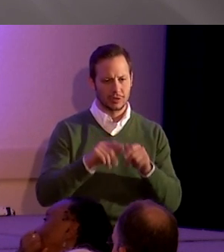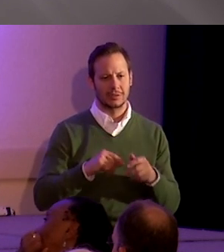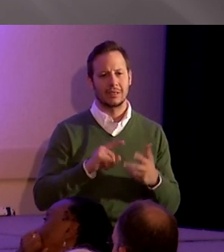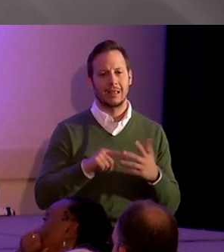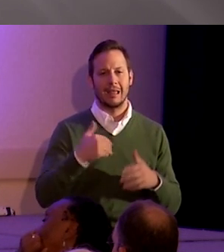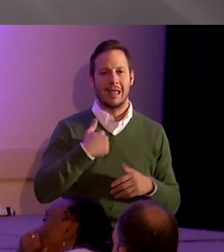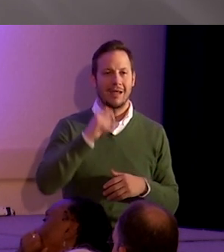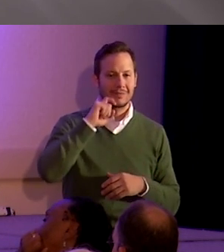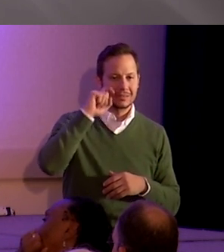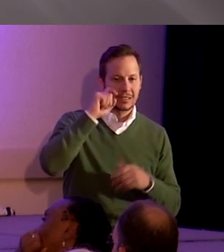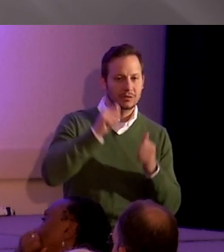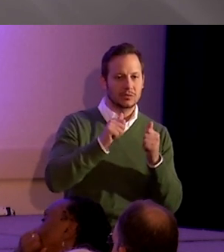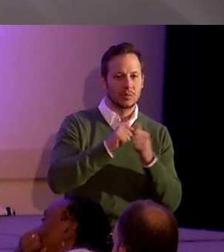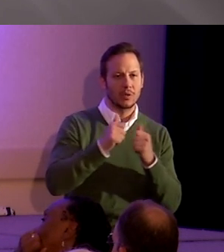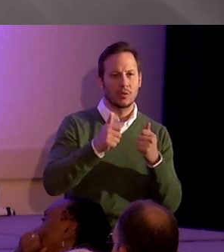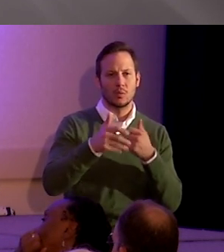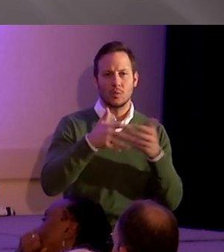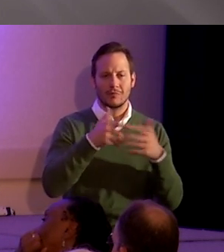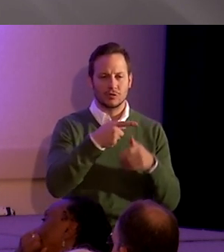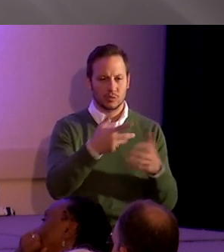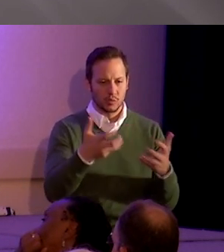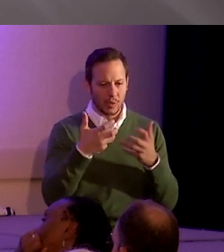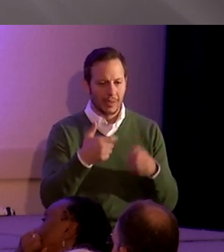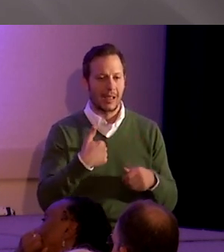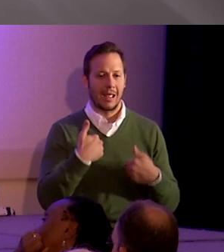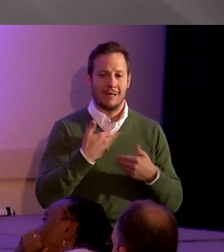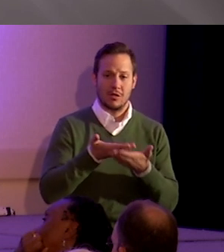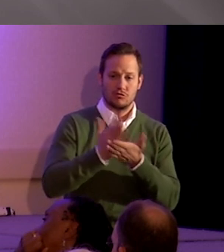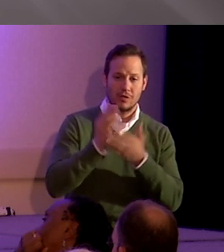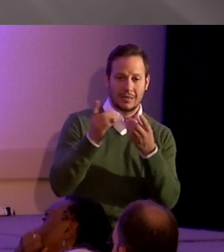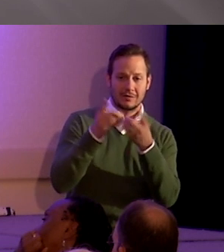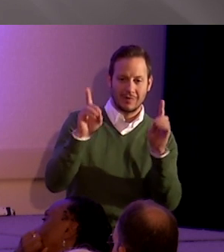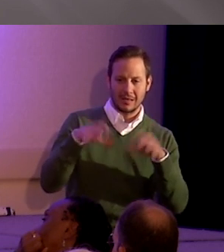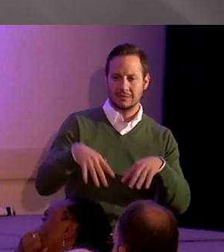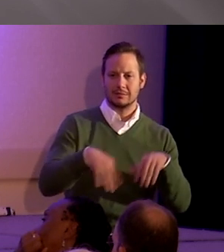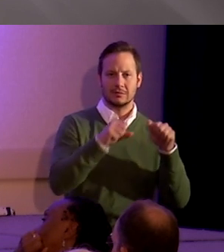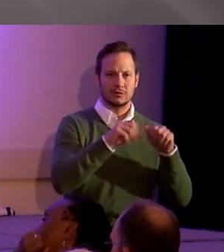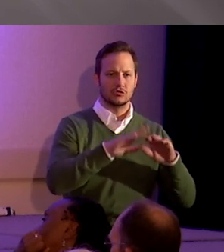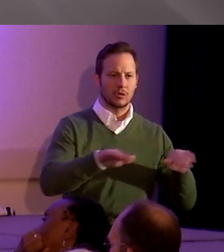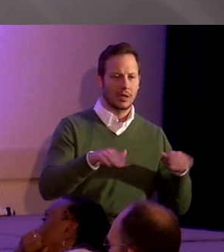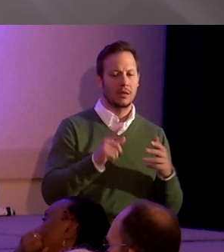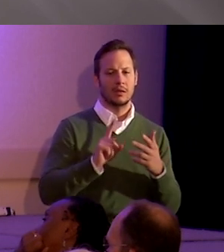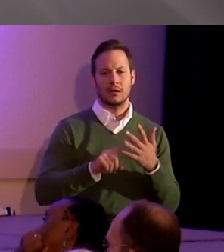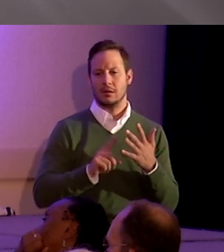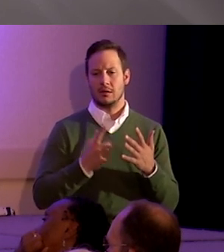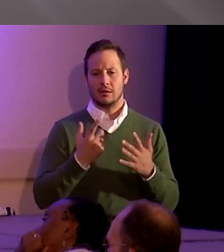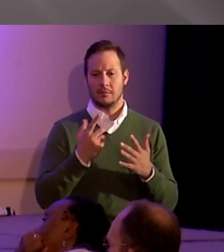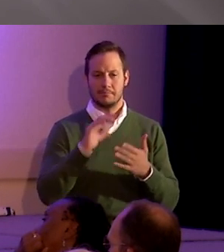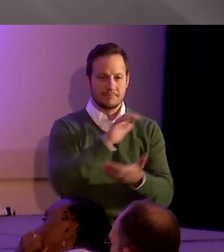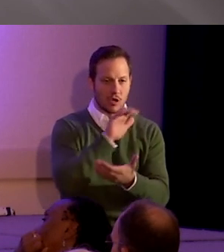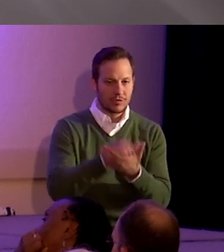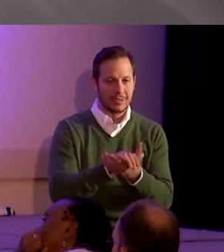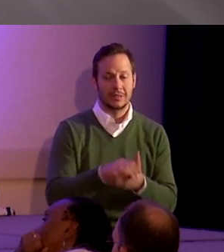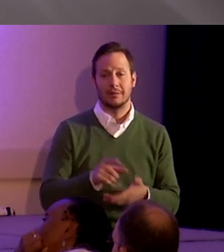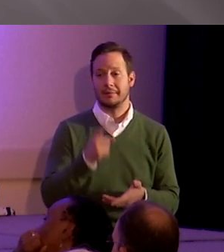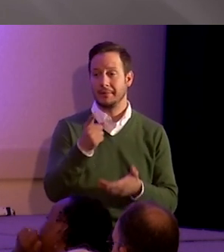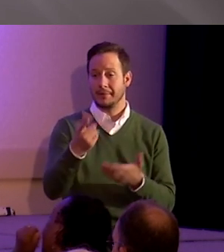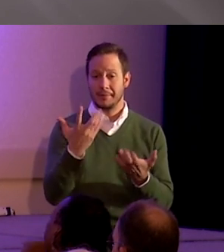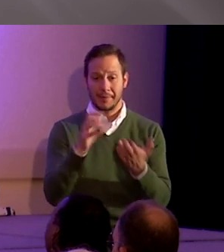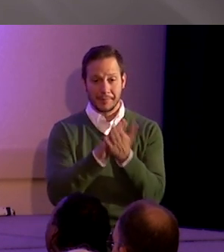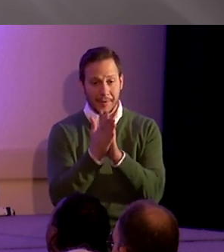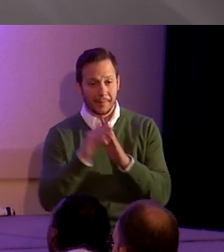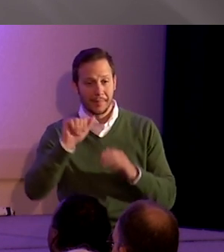have sex with whom she wants, have the right to divorce and child custody, marry who she wants, choose to be an atheist if she